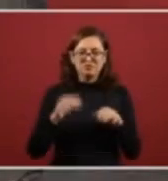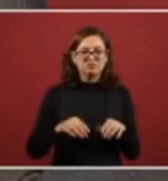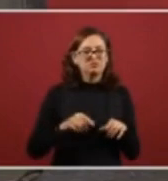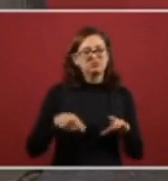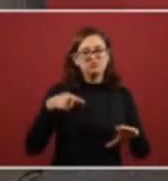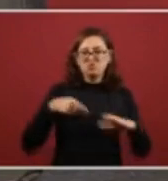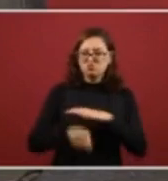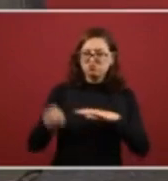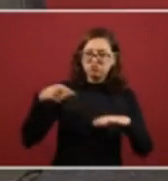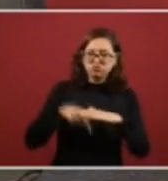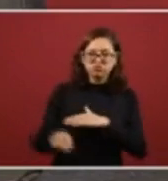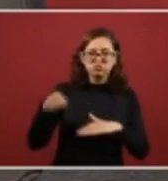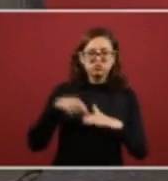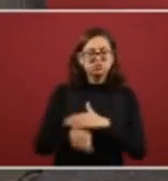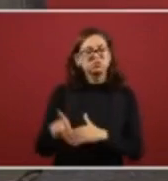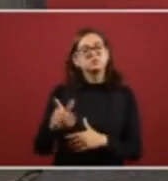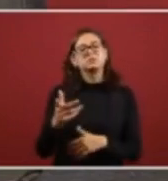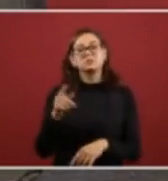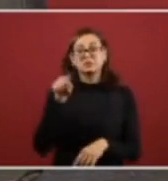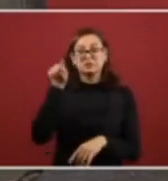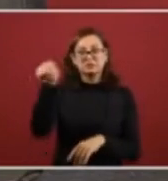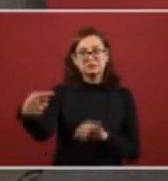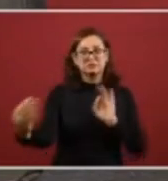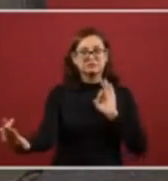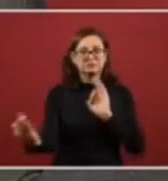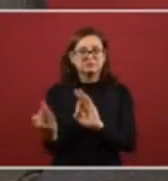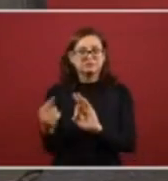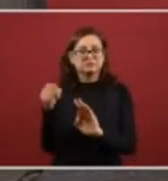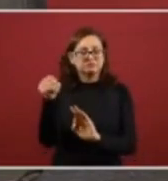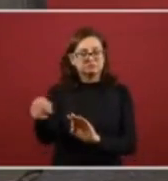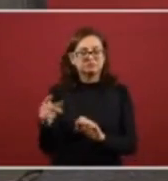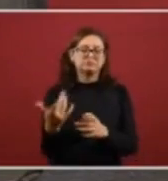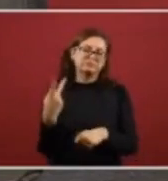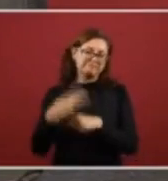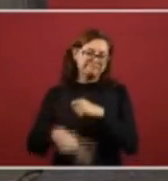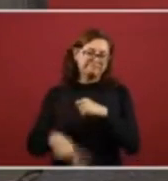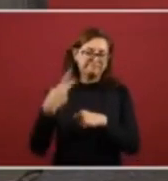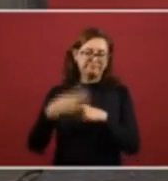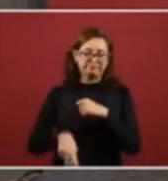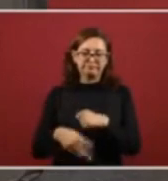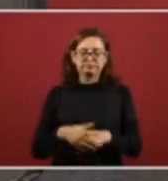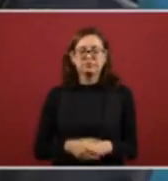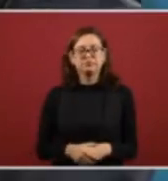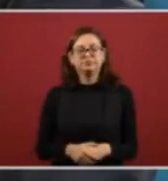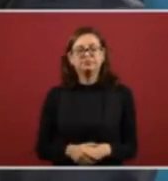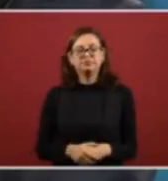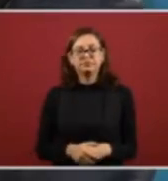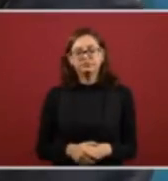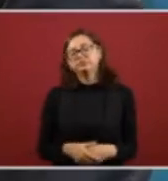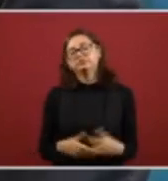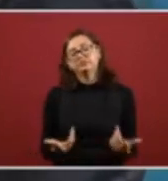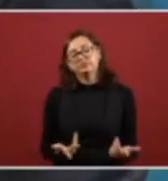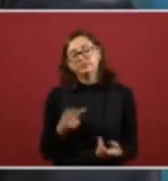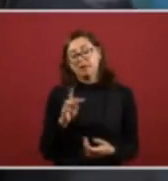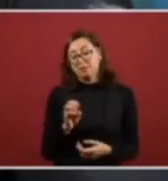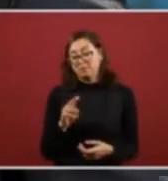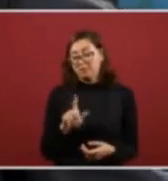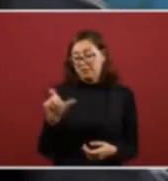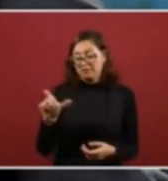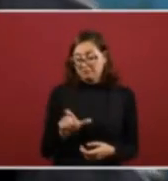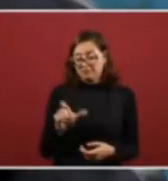would have, and if it would have run all night. So that's why, that's one of their intents. At the end,